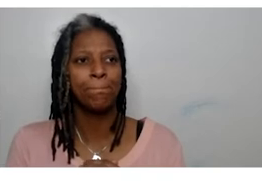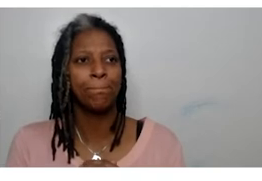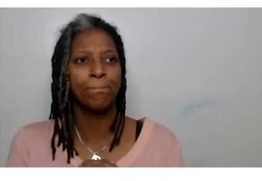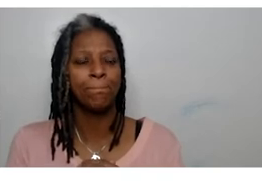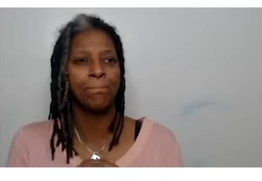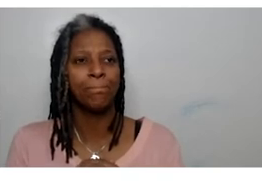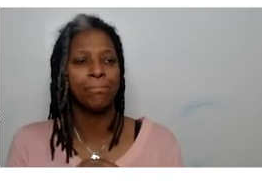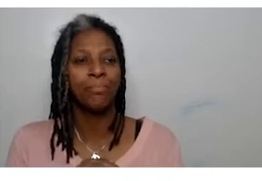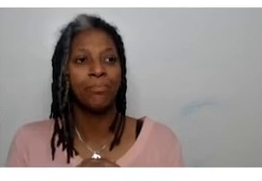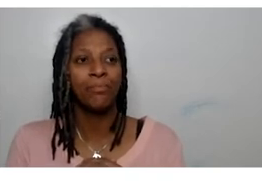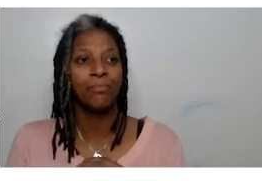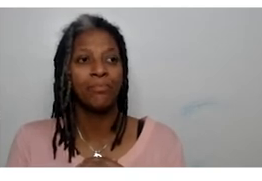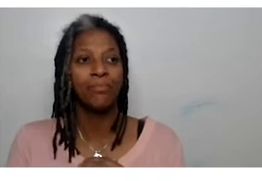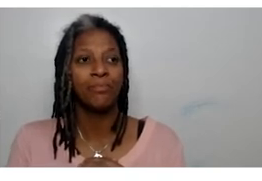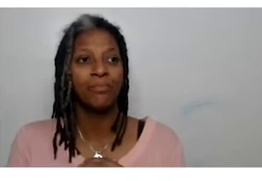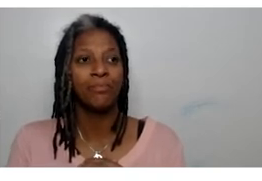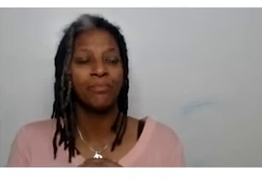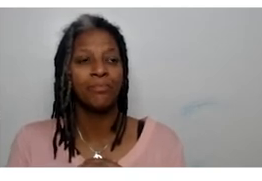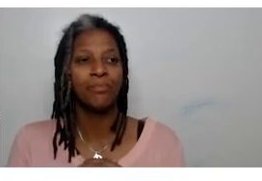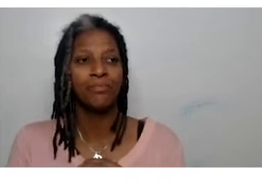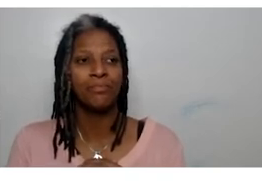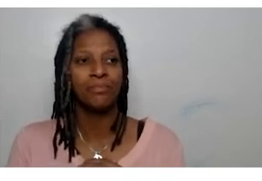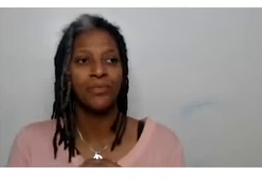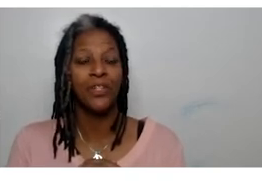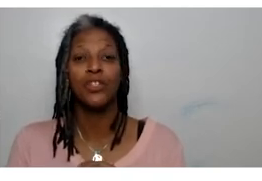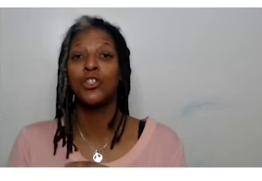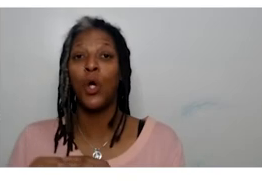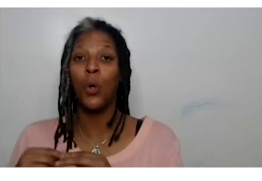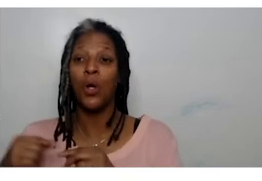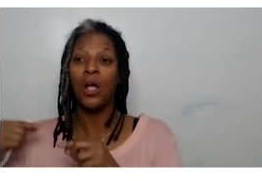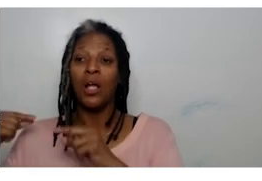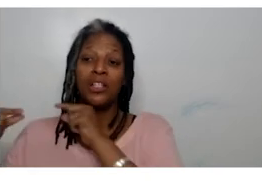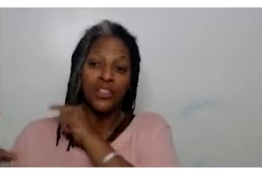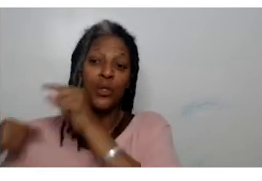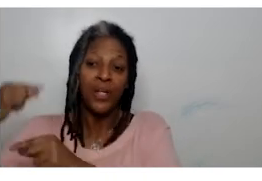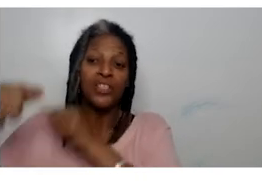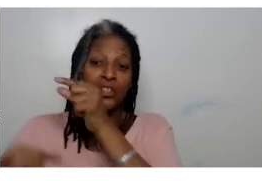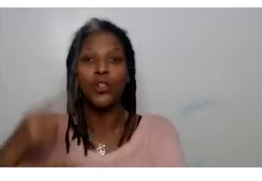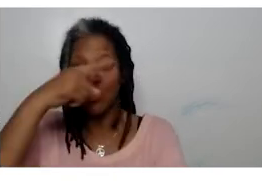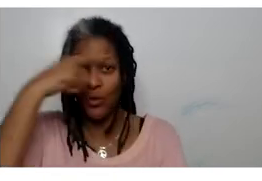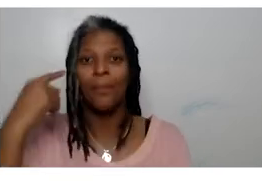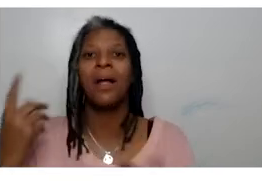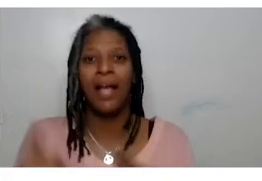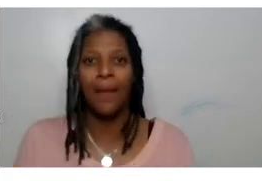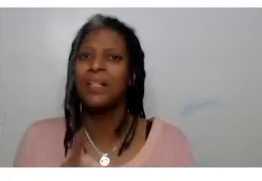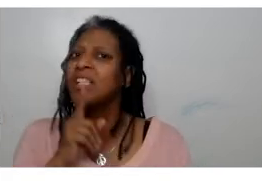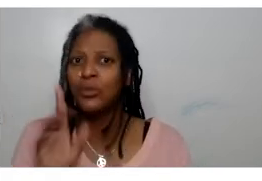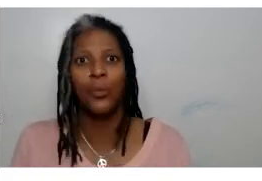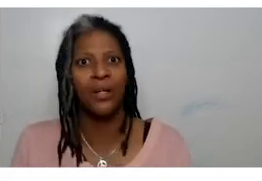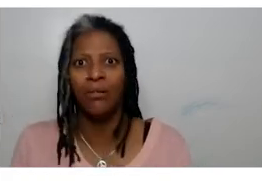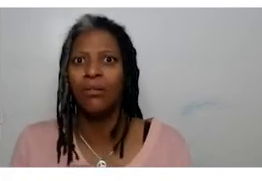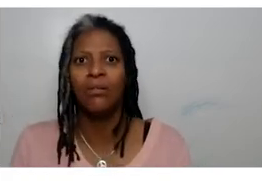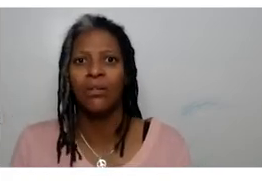family context is that like the intergenerational trauma is real. If I grow up and my grandparents say to me every day,